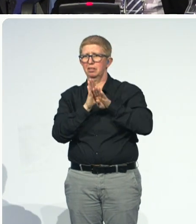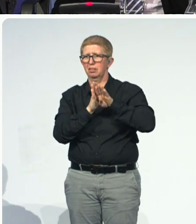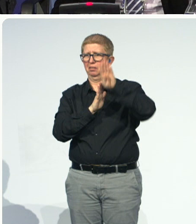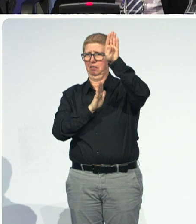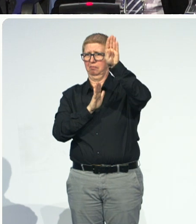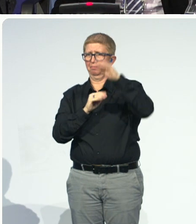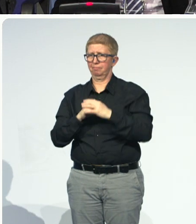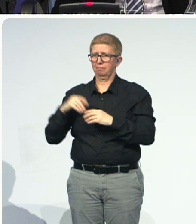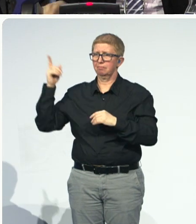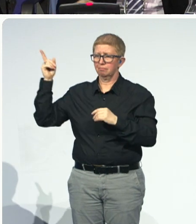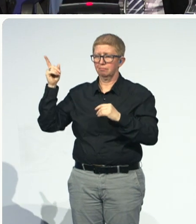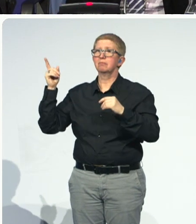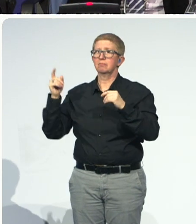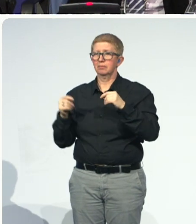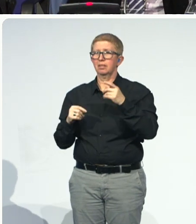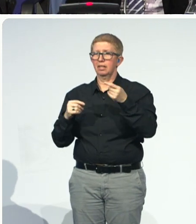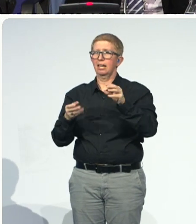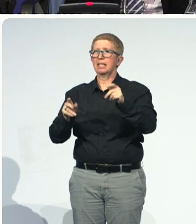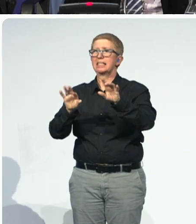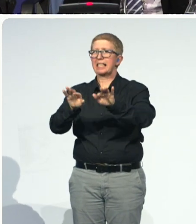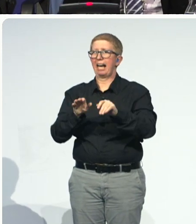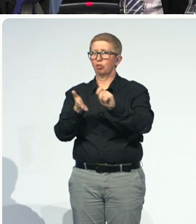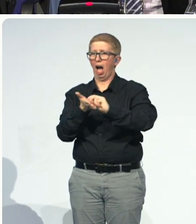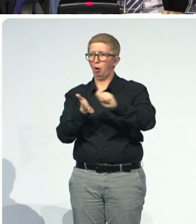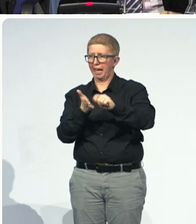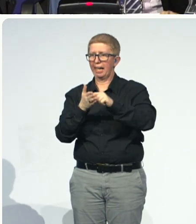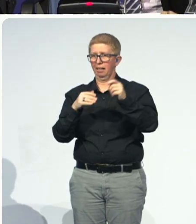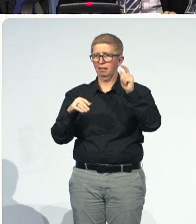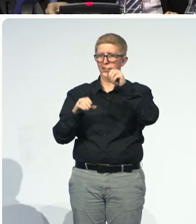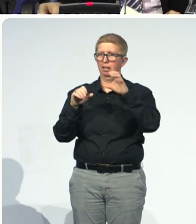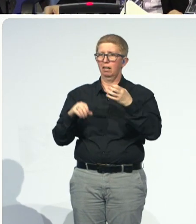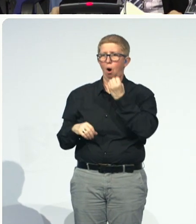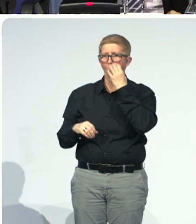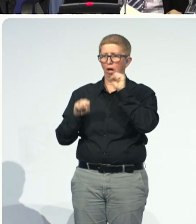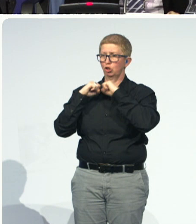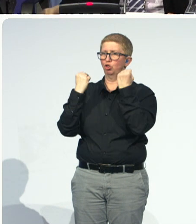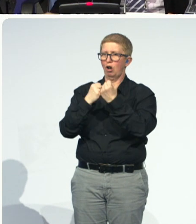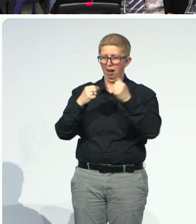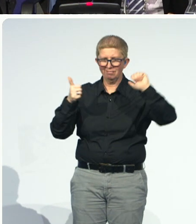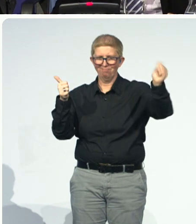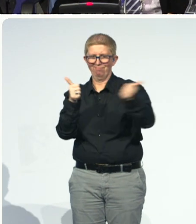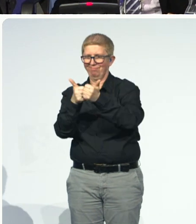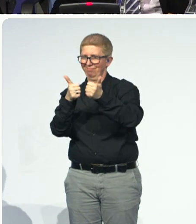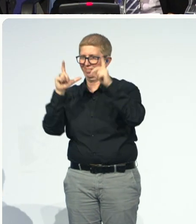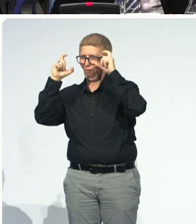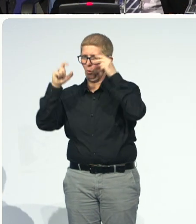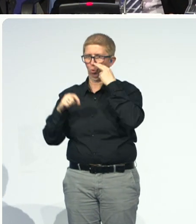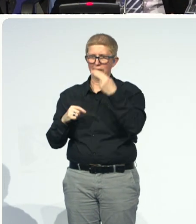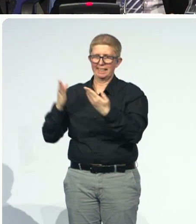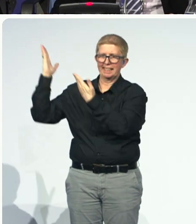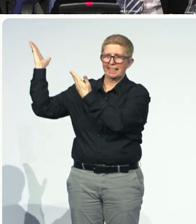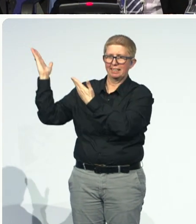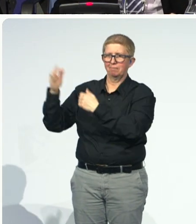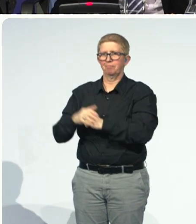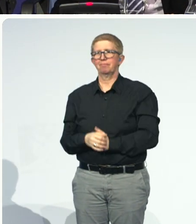10 Hong Kong Outstanding Teens Award to her in 2018. And actually, our students also got different awards in